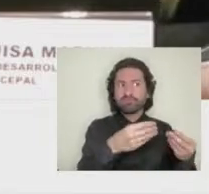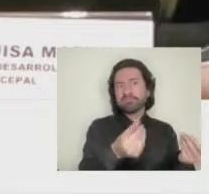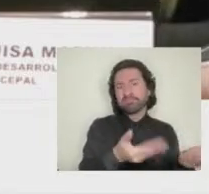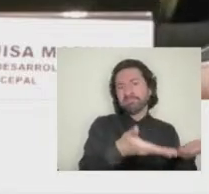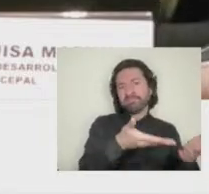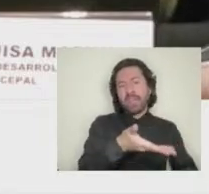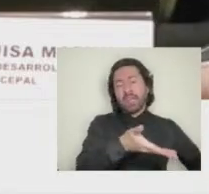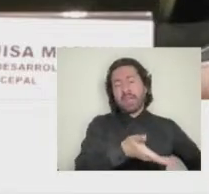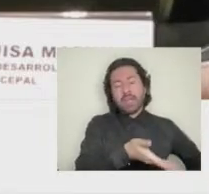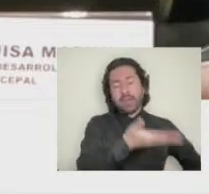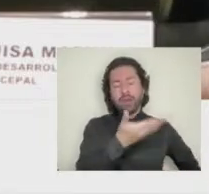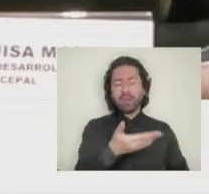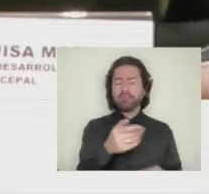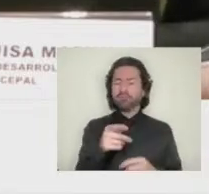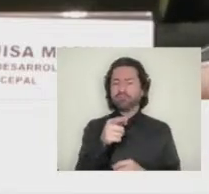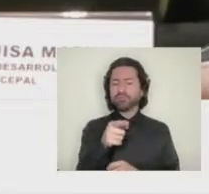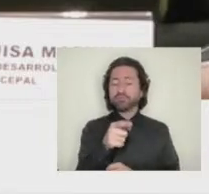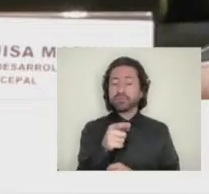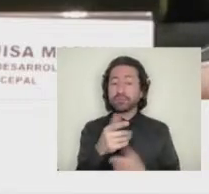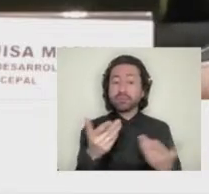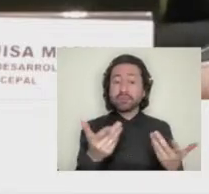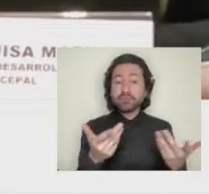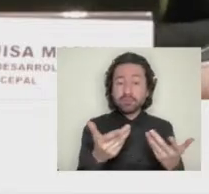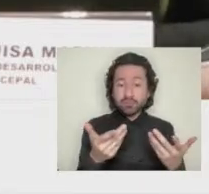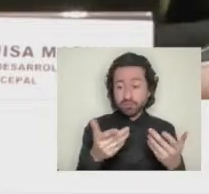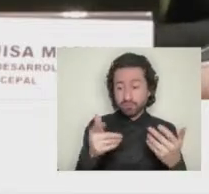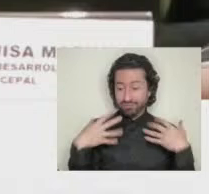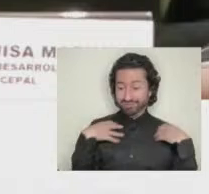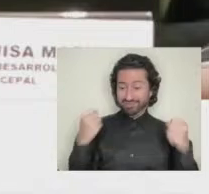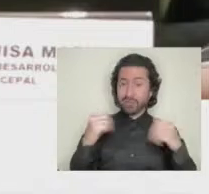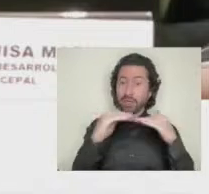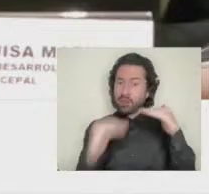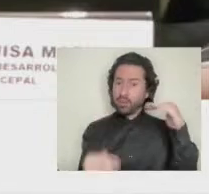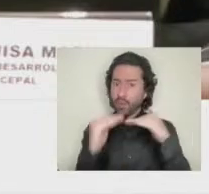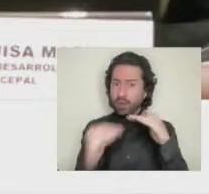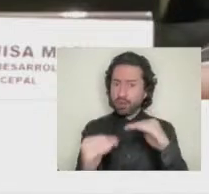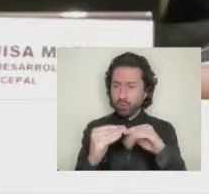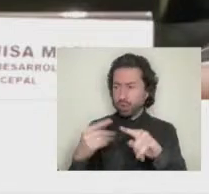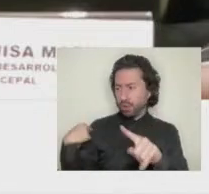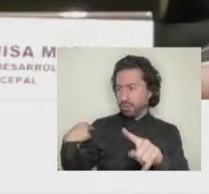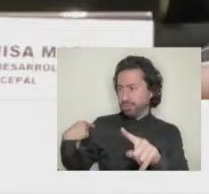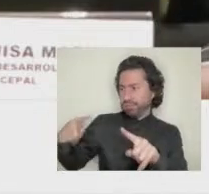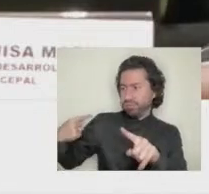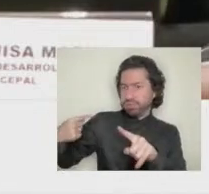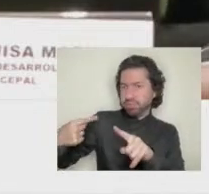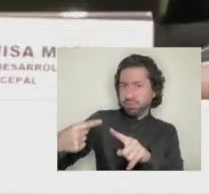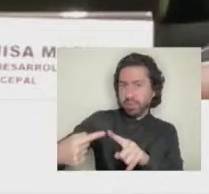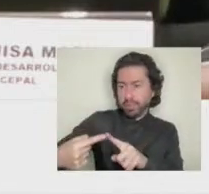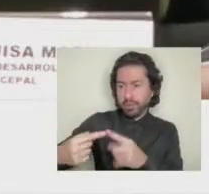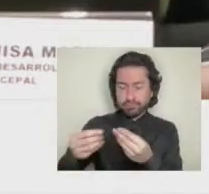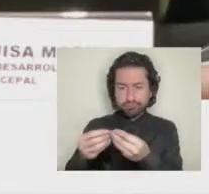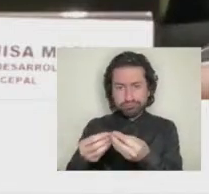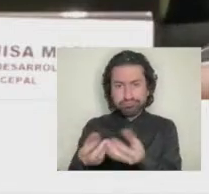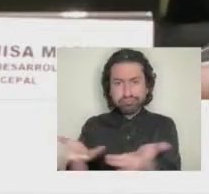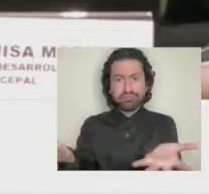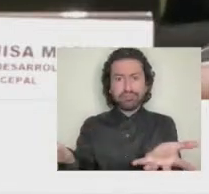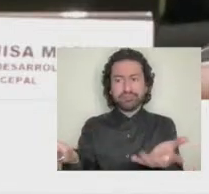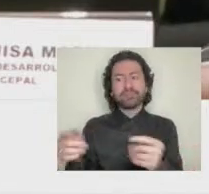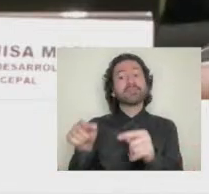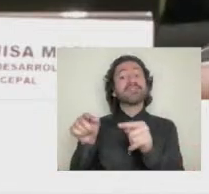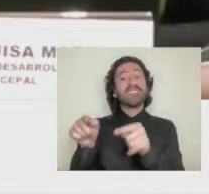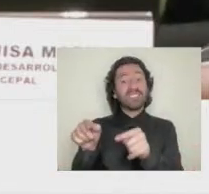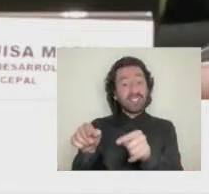weak social policies, structural heterogeneity, and other aspects. The individual health results are